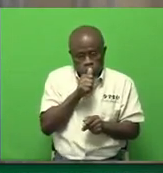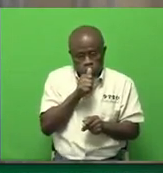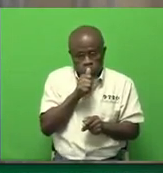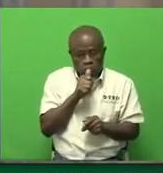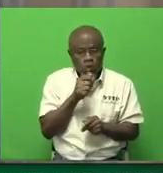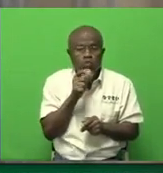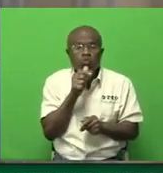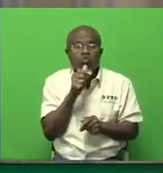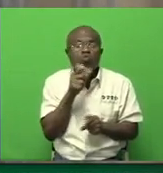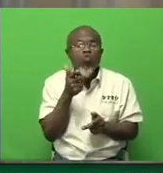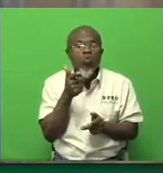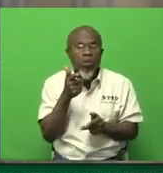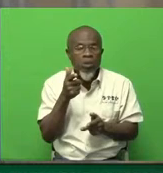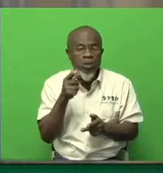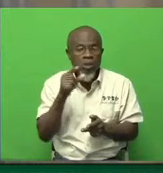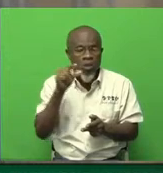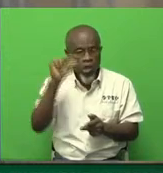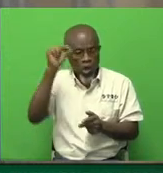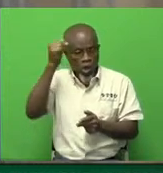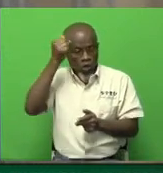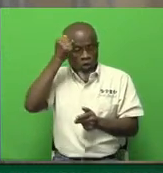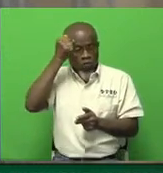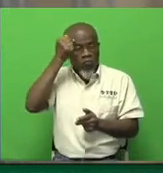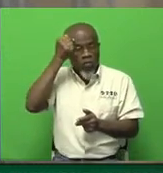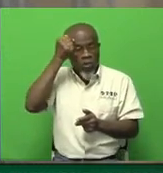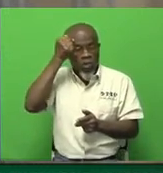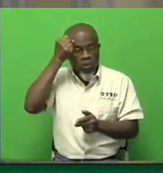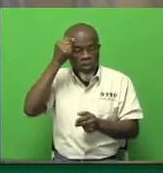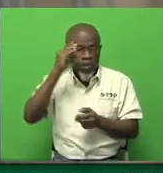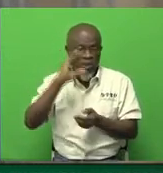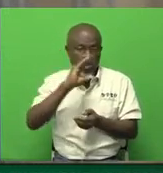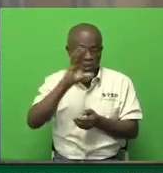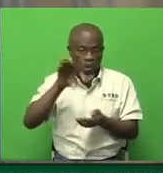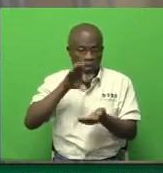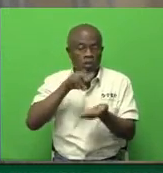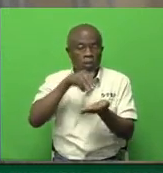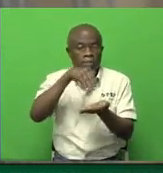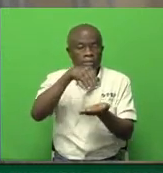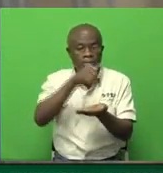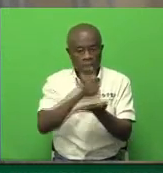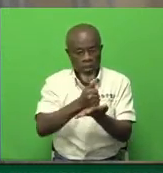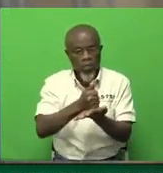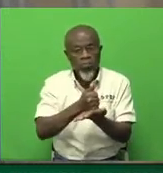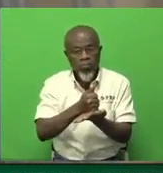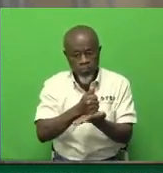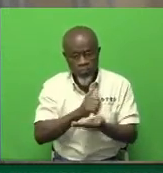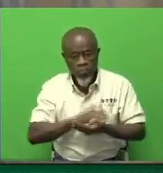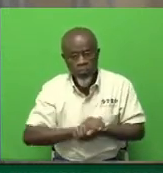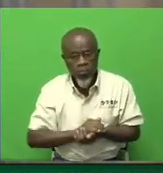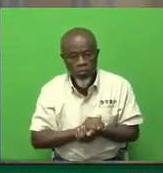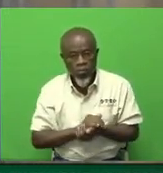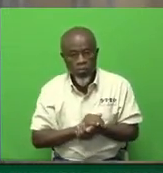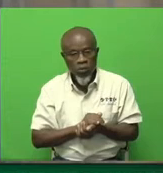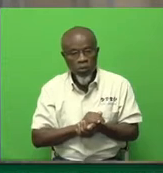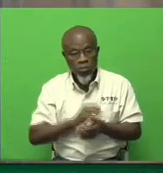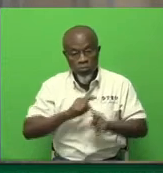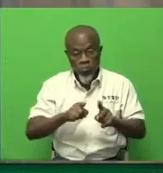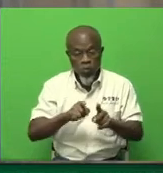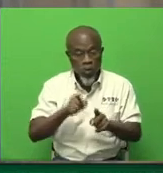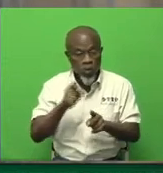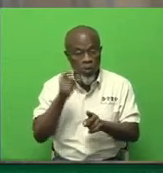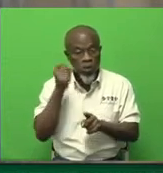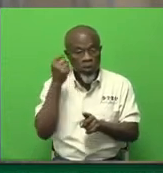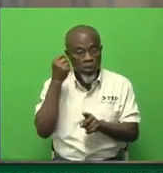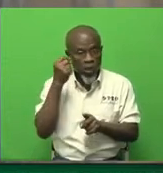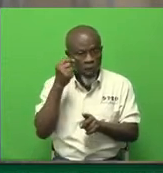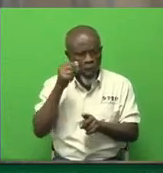the Central Bank however based on previous Revelations by a more forthright governor of the bank Ing